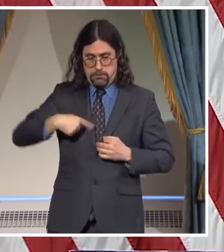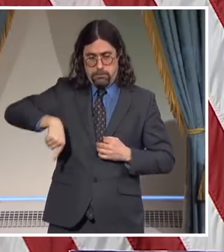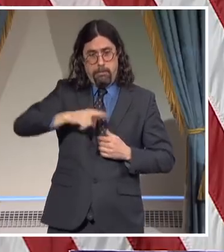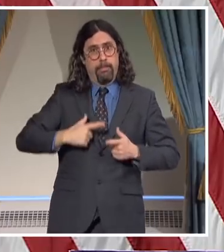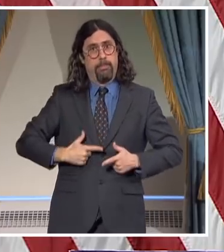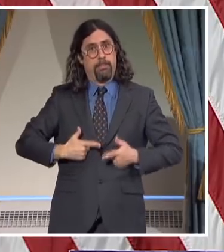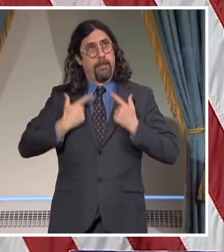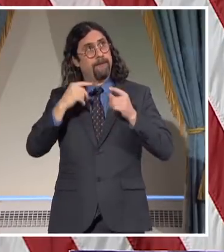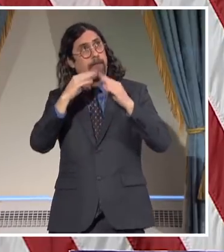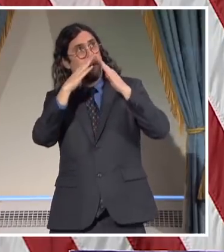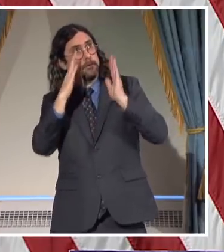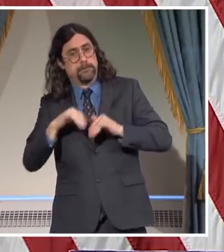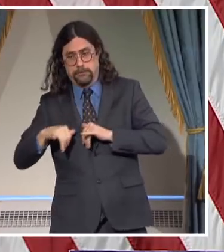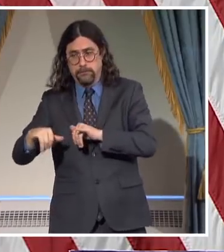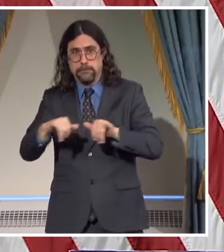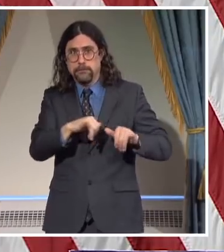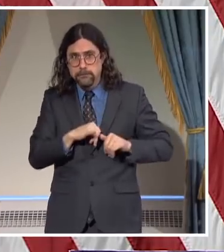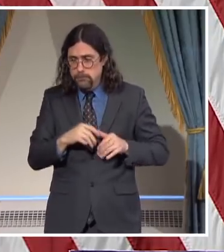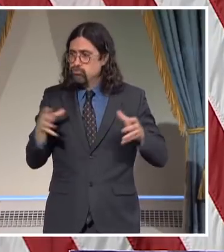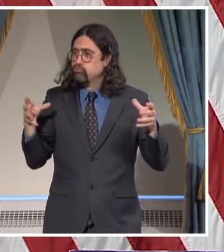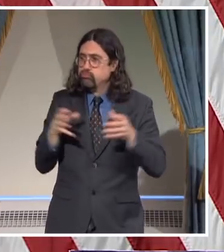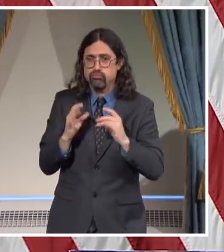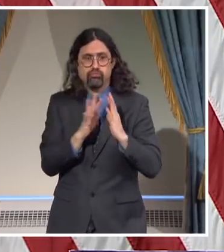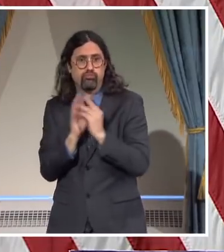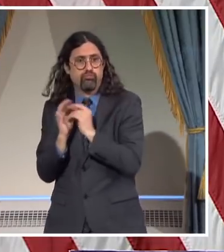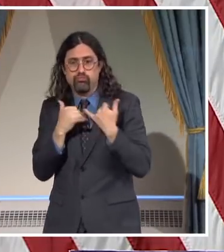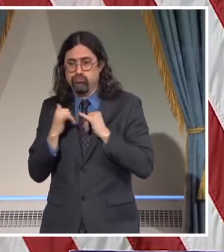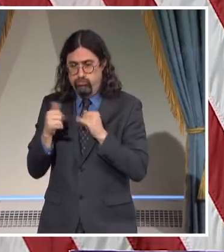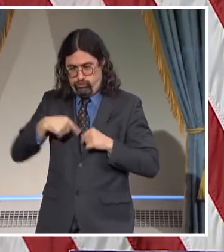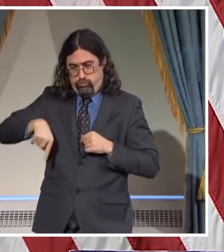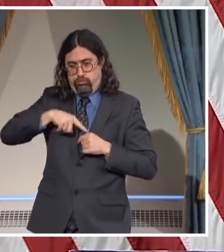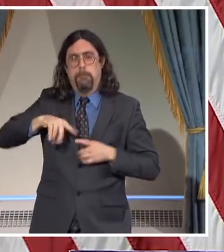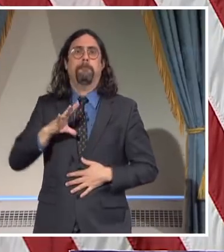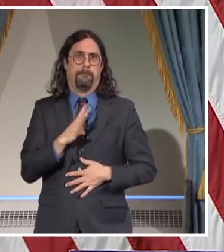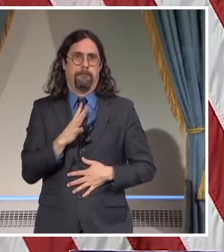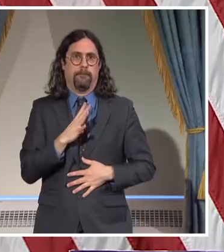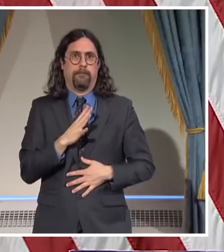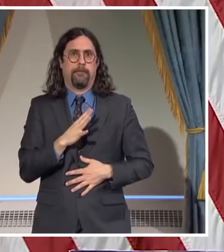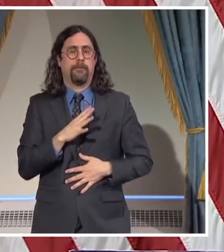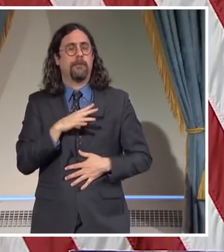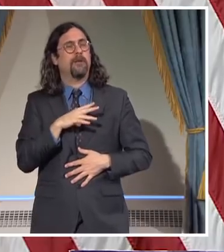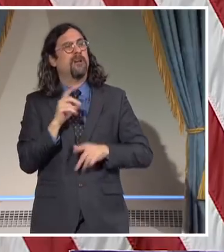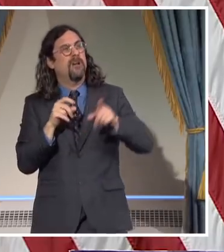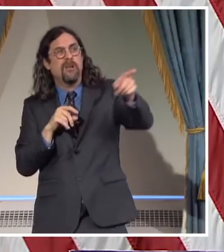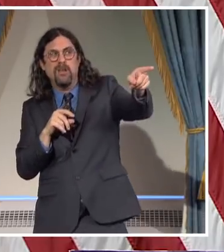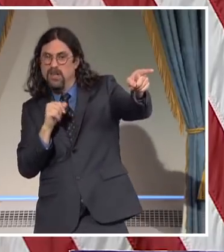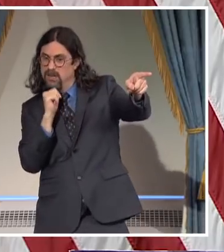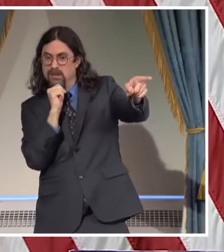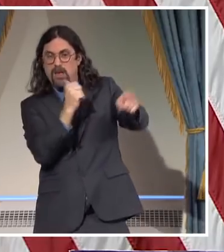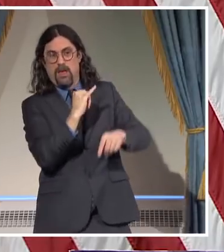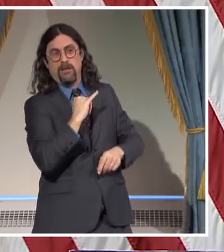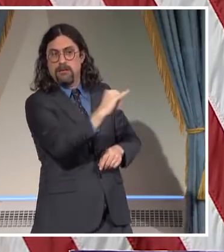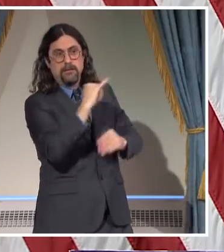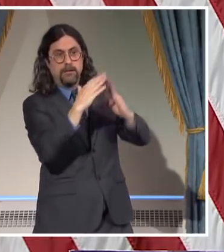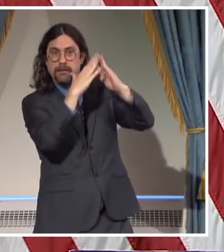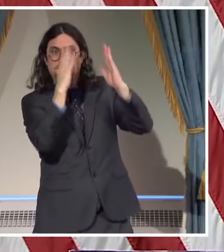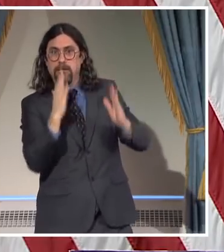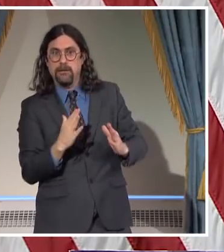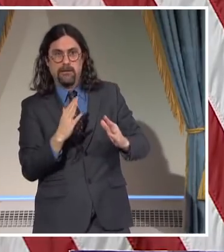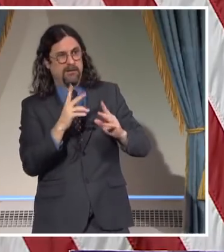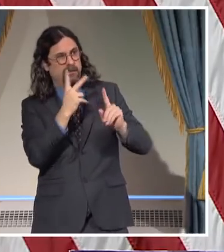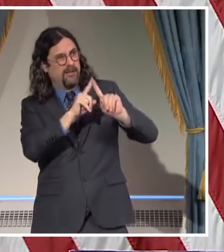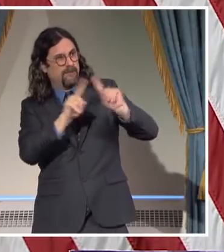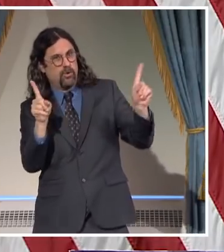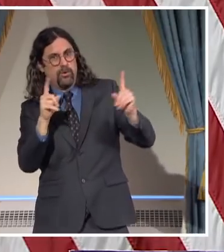But what's not fine anymore is any kind of basketball game between people who do not live under the same roof, because let's face it, it's a